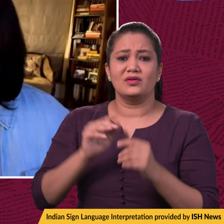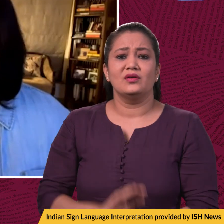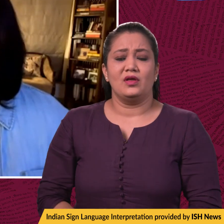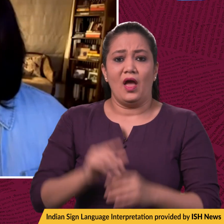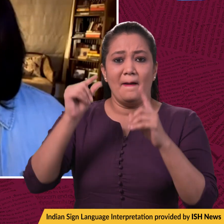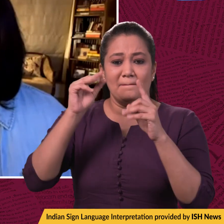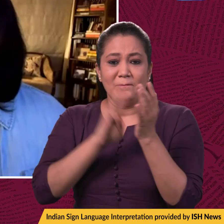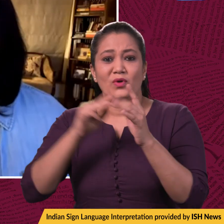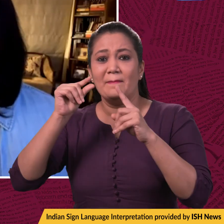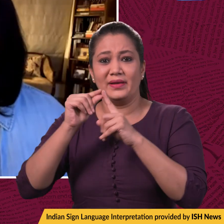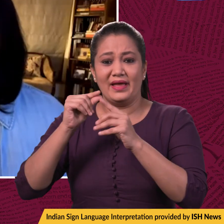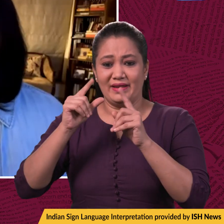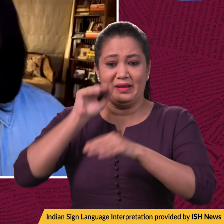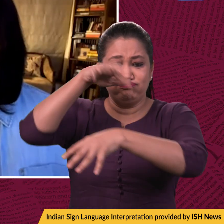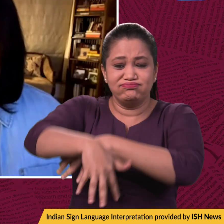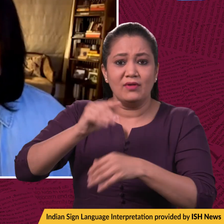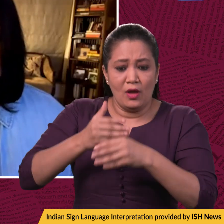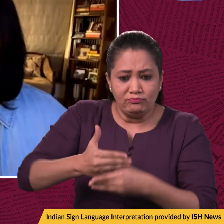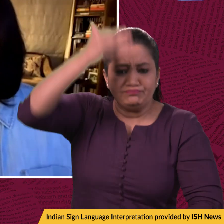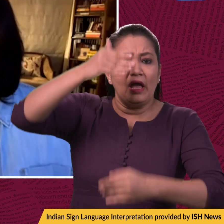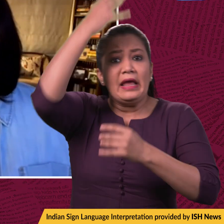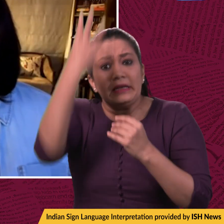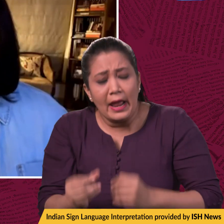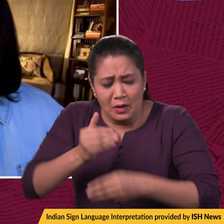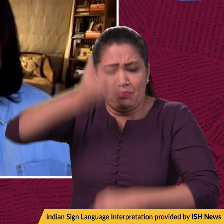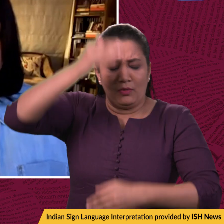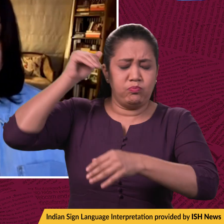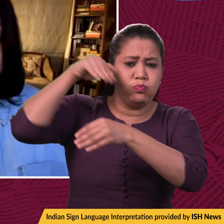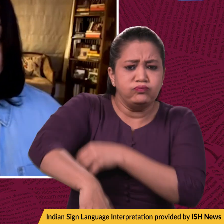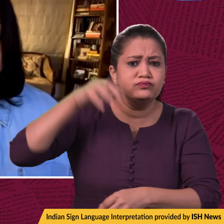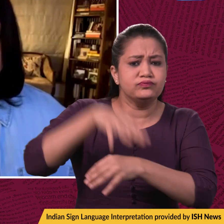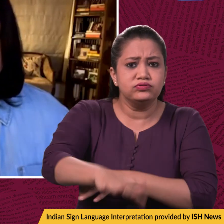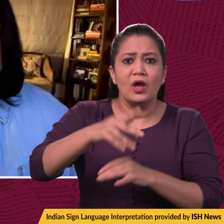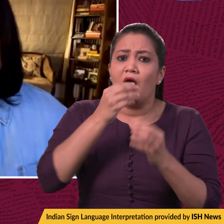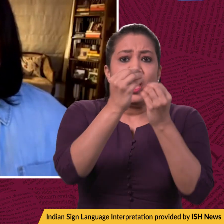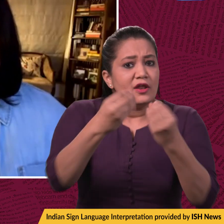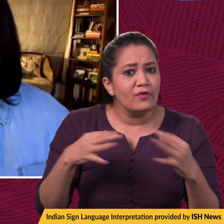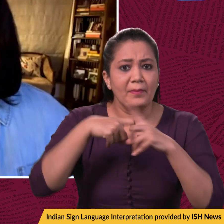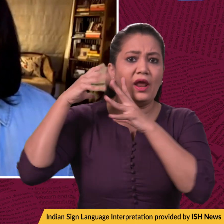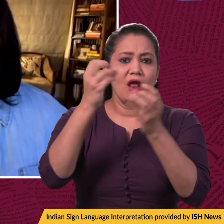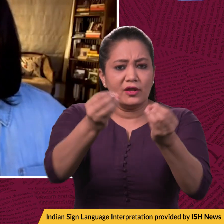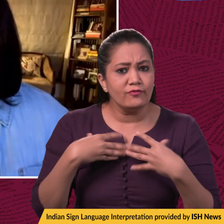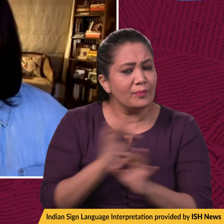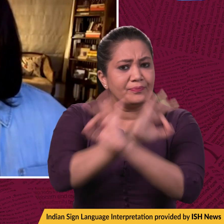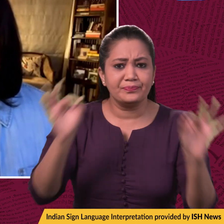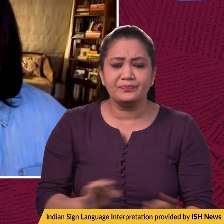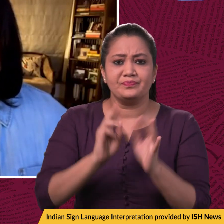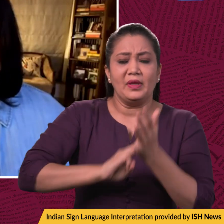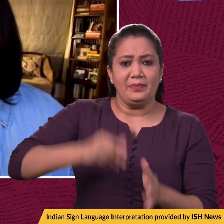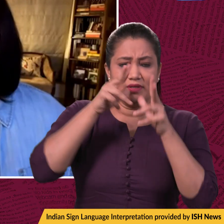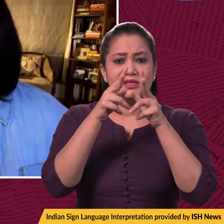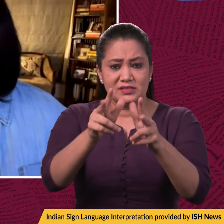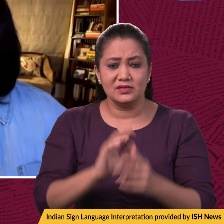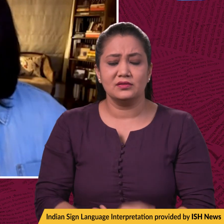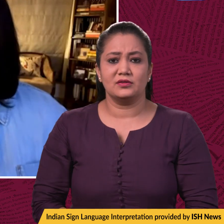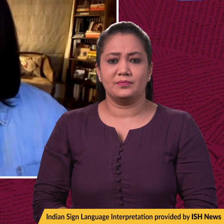to the Mullaperiyar Dam at night without any warning or notice to the state of Kerala. The Kerala Water Resources Minister Roshi